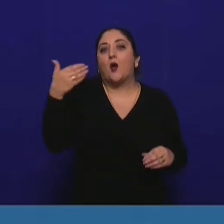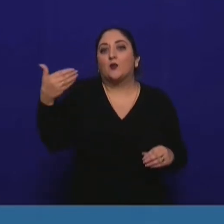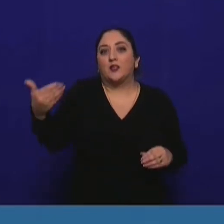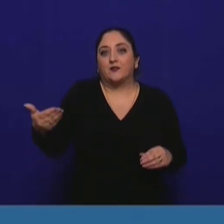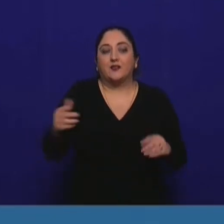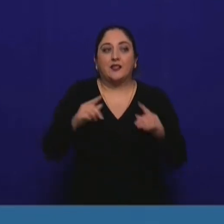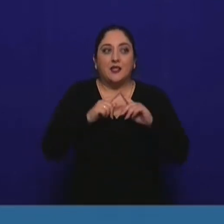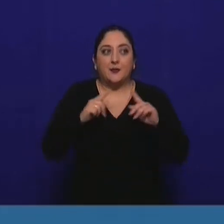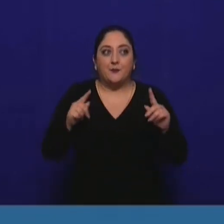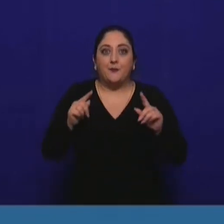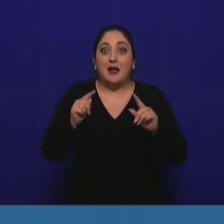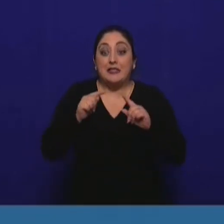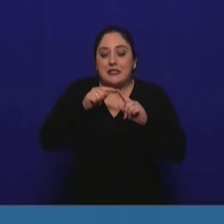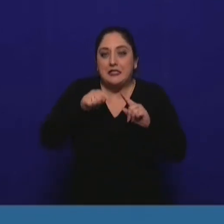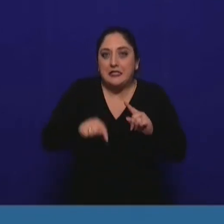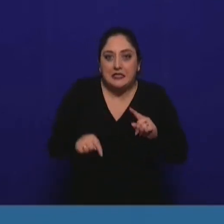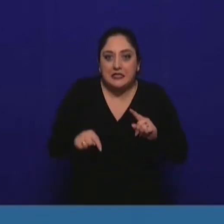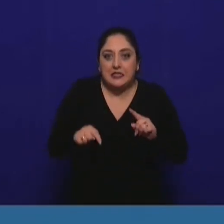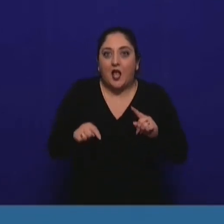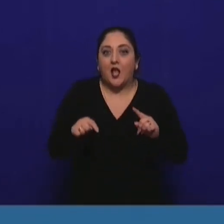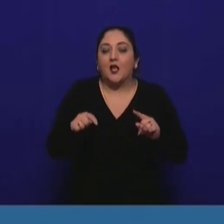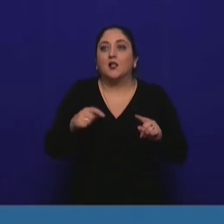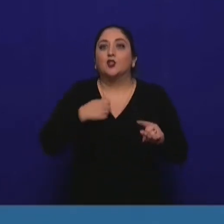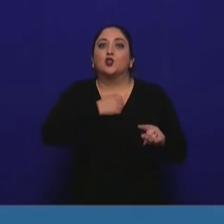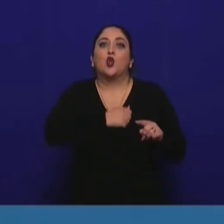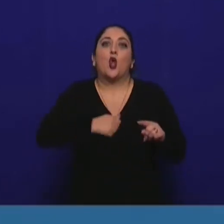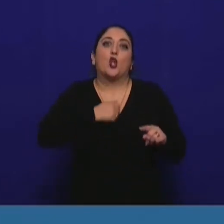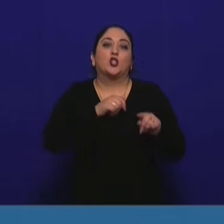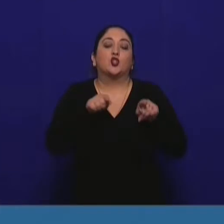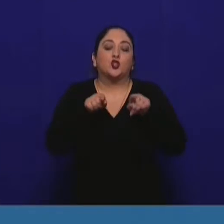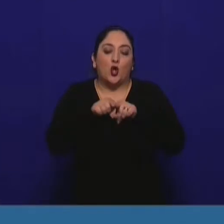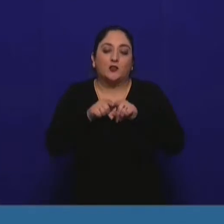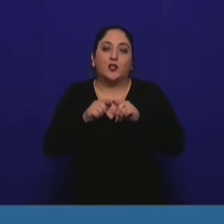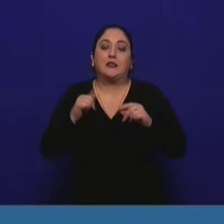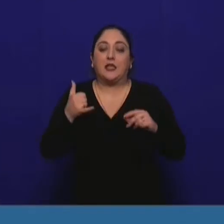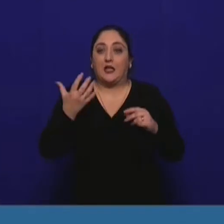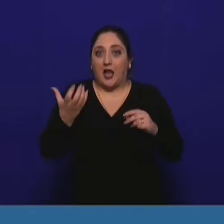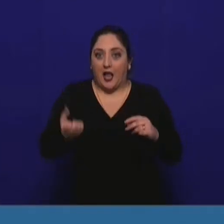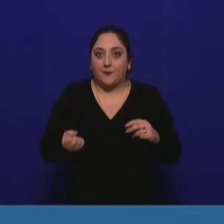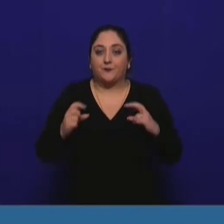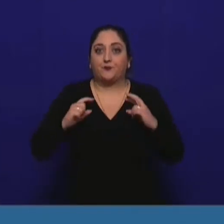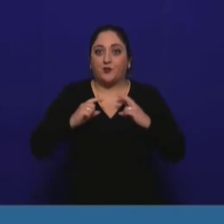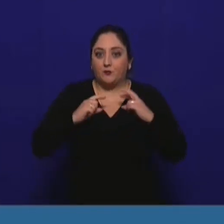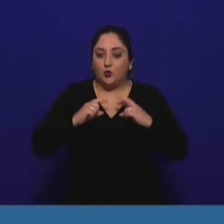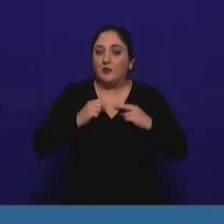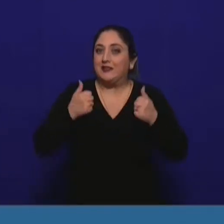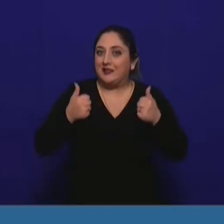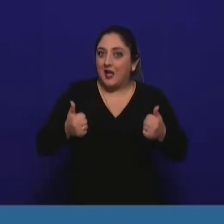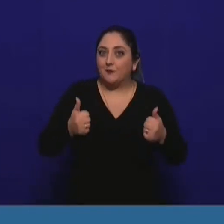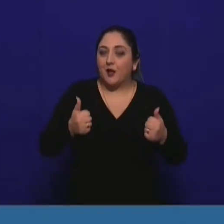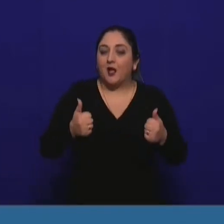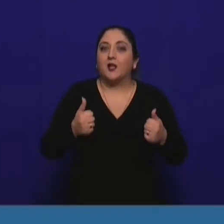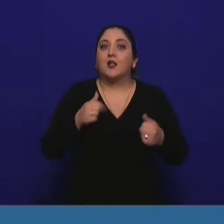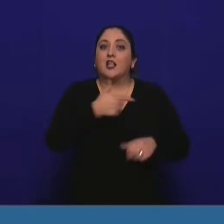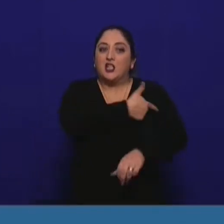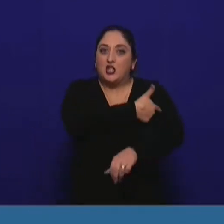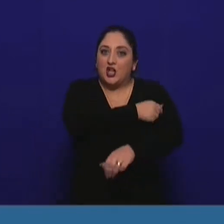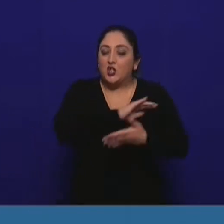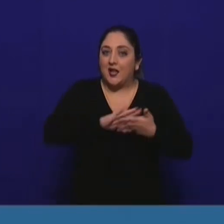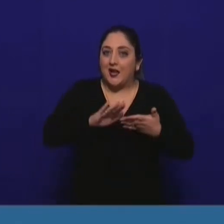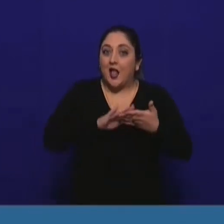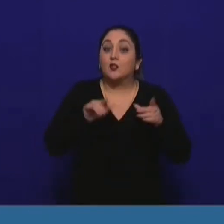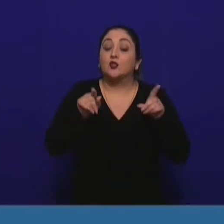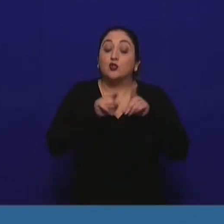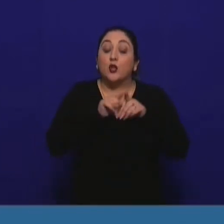l-avviż huwa li għalissa mill-informazzjoni li għandna huwa li rridu nibqgħu għaddejjin kif aħna bħalissa li bażikament